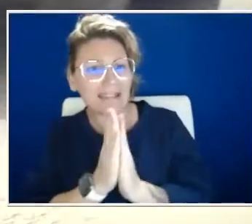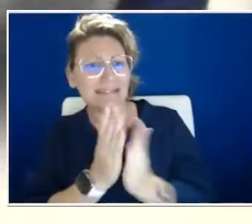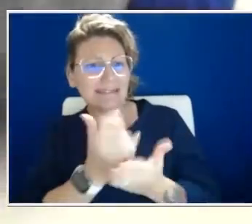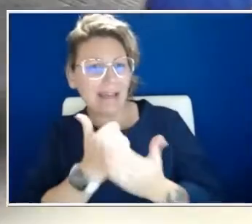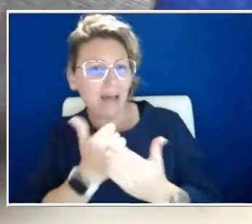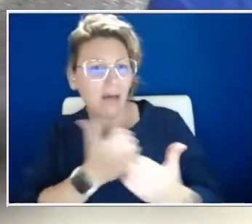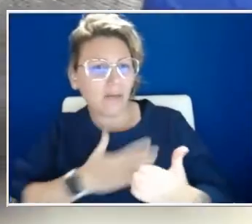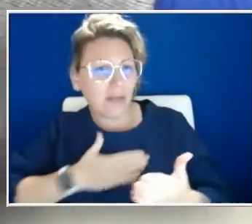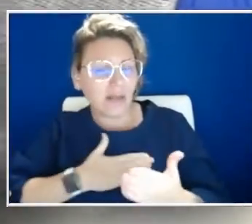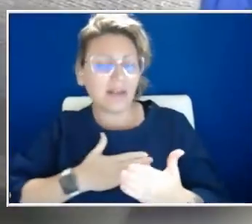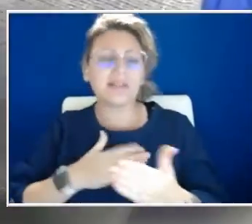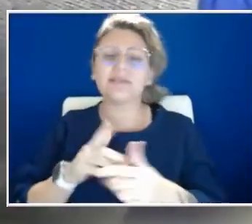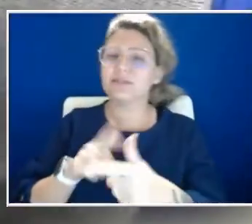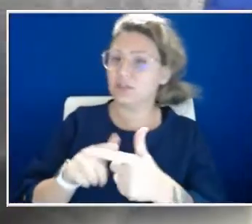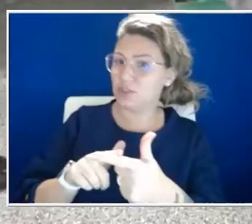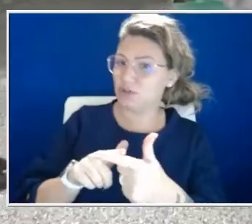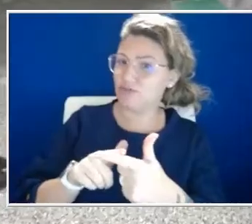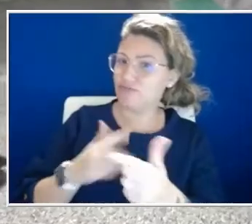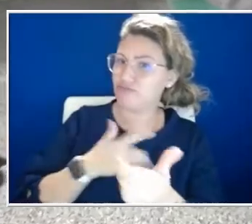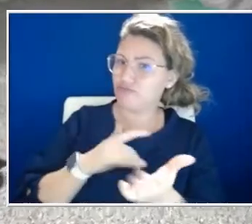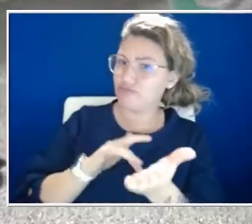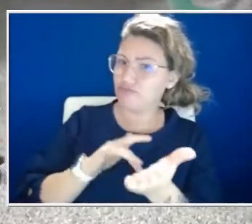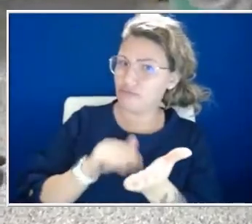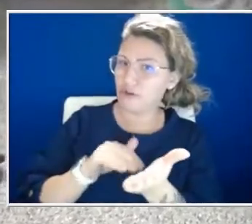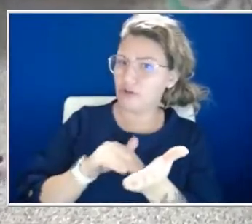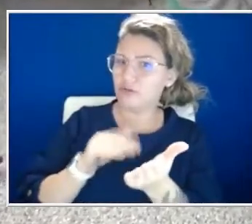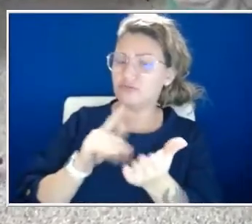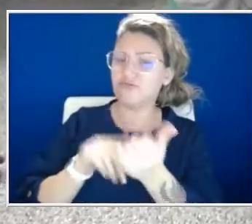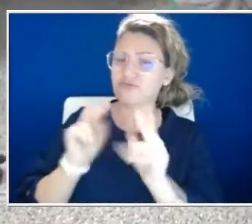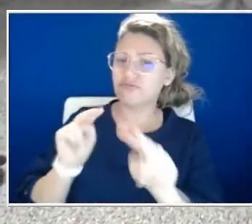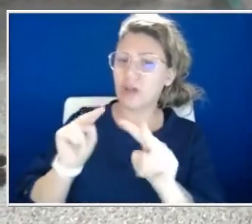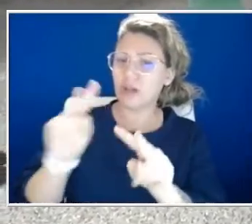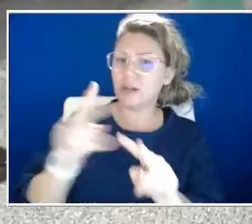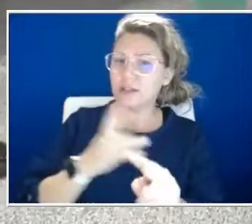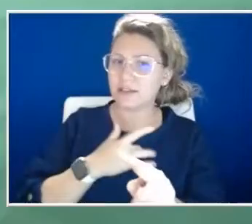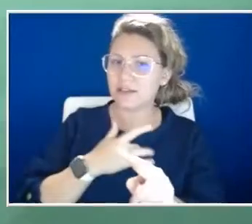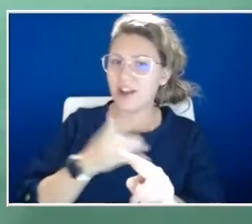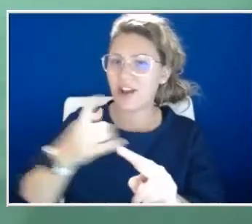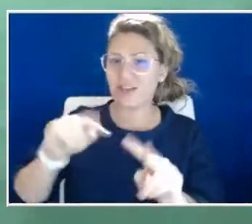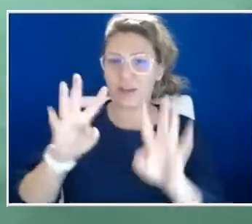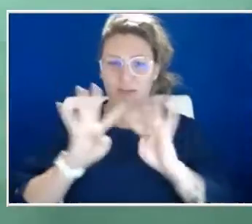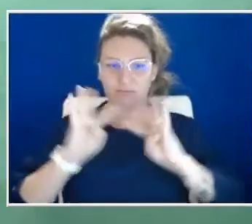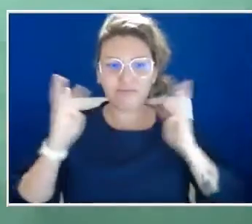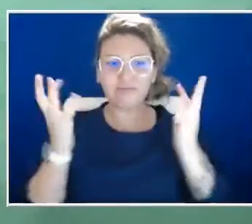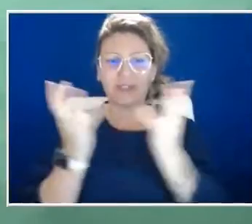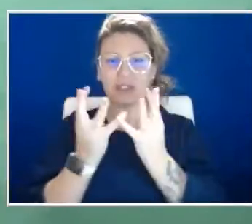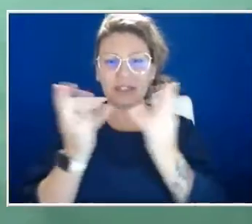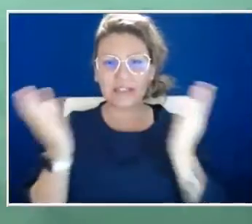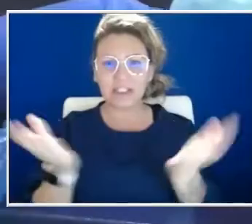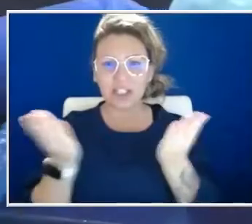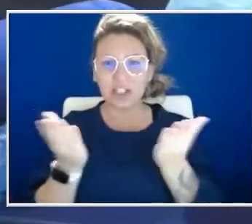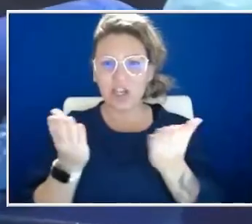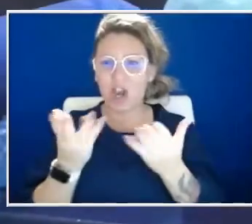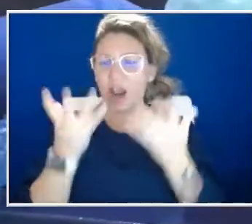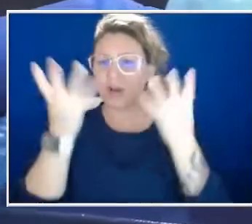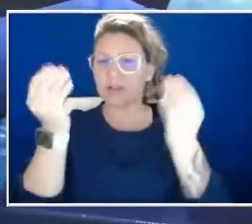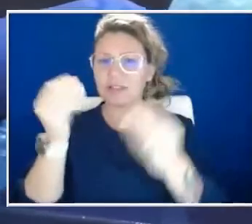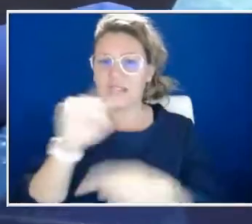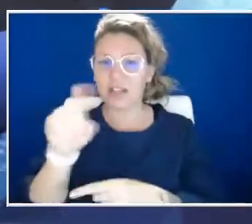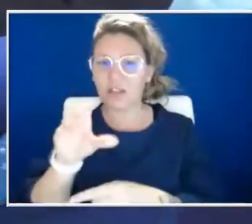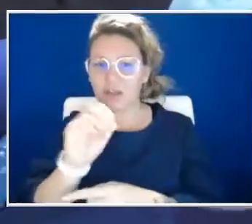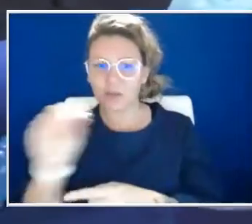Curtis's heart, and in less than 48 hours, they assemble here outside the zoo's OR with Dr. Kelly Varner, veterinarian